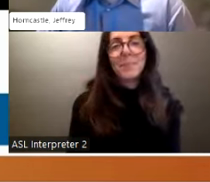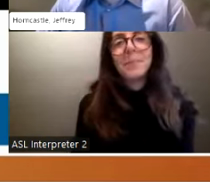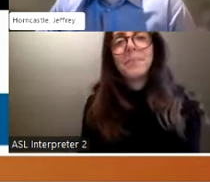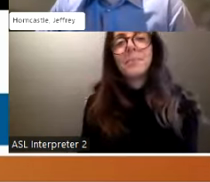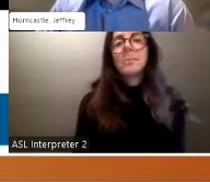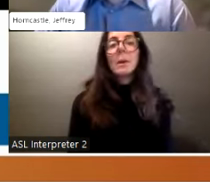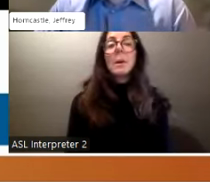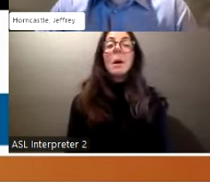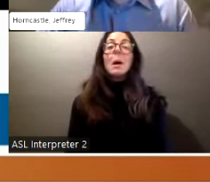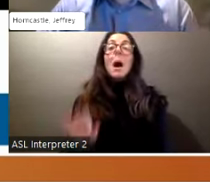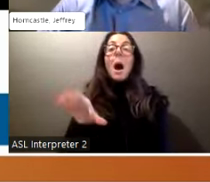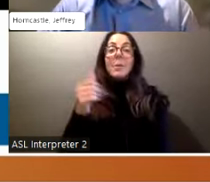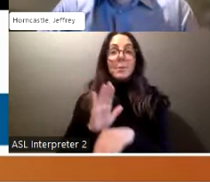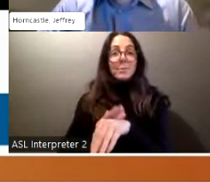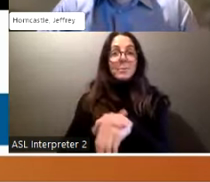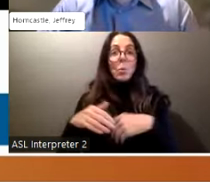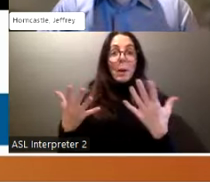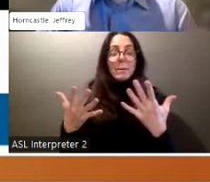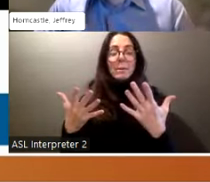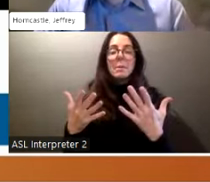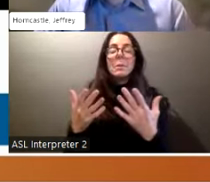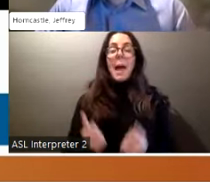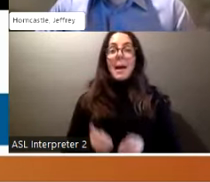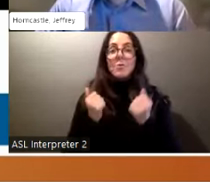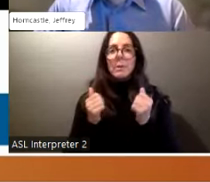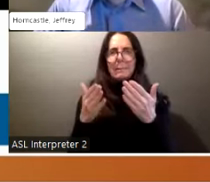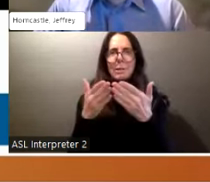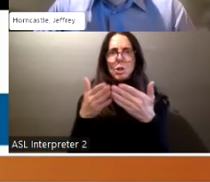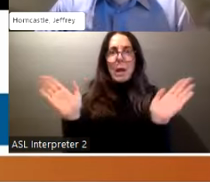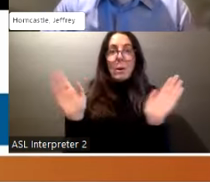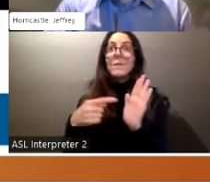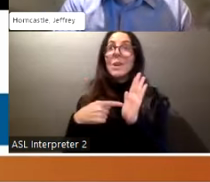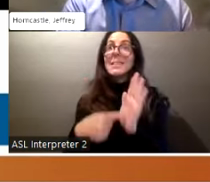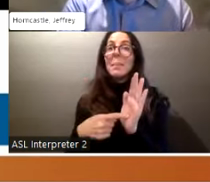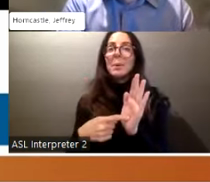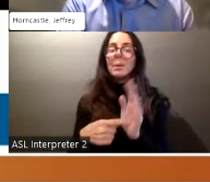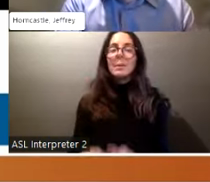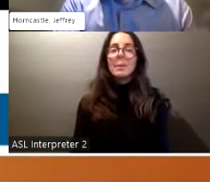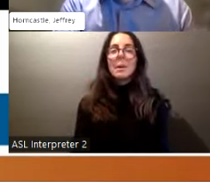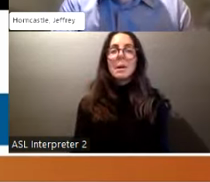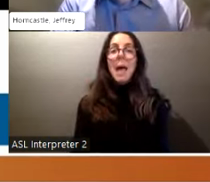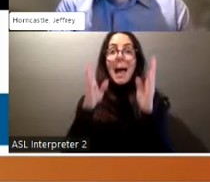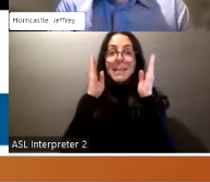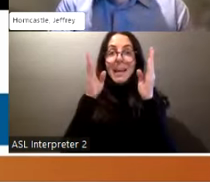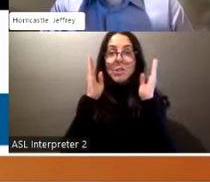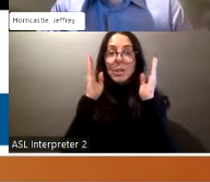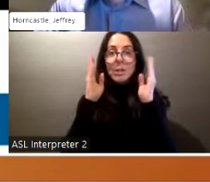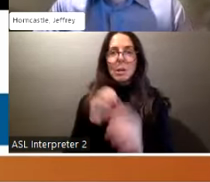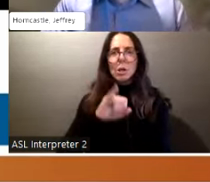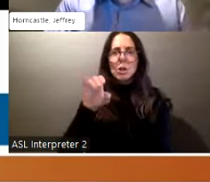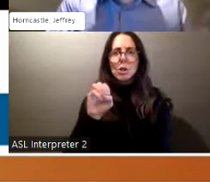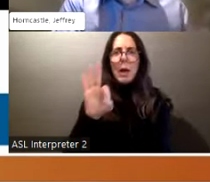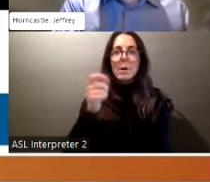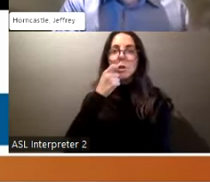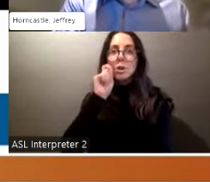generic addressee. So in a lot of cases, it'll say attention. So for me, it would say attention Jeff.Horncastle, because